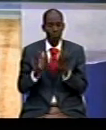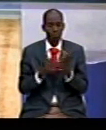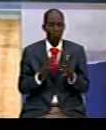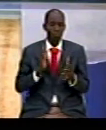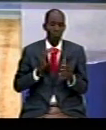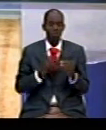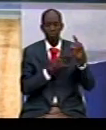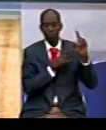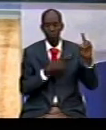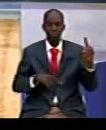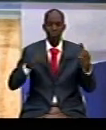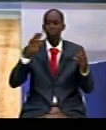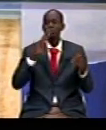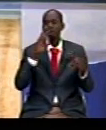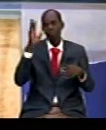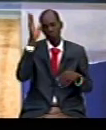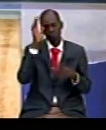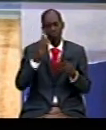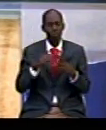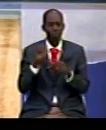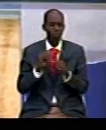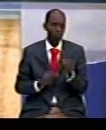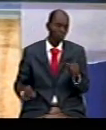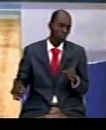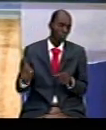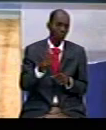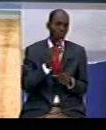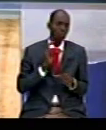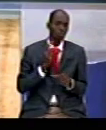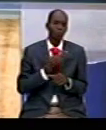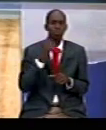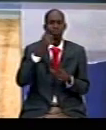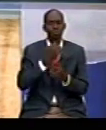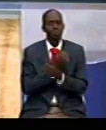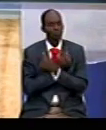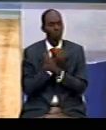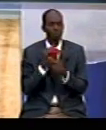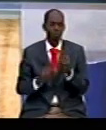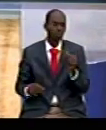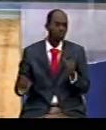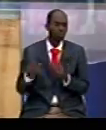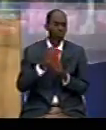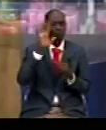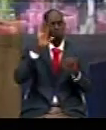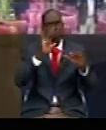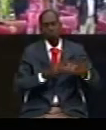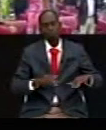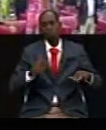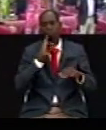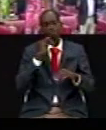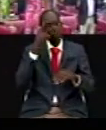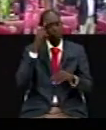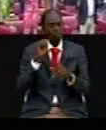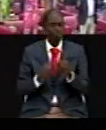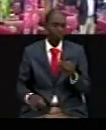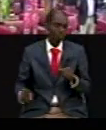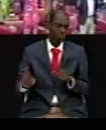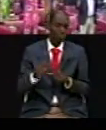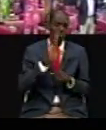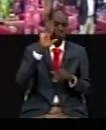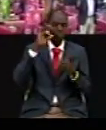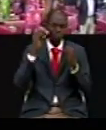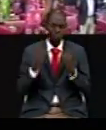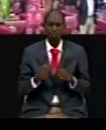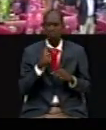your Father to every one of us. You love everyone. Your mercy is for everyone. Your